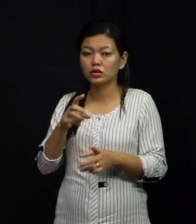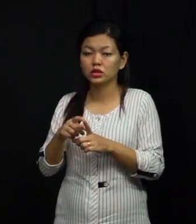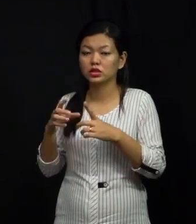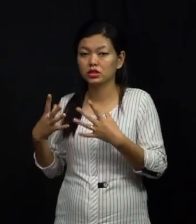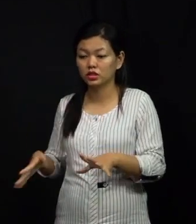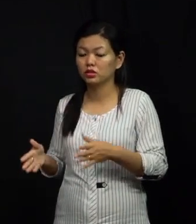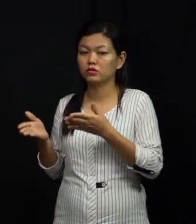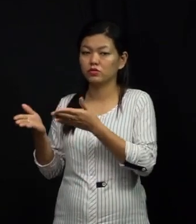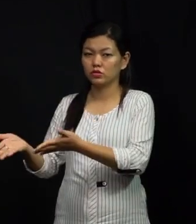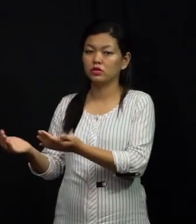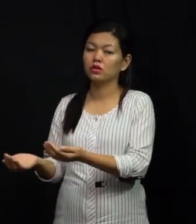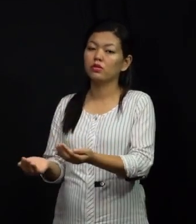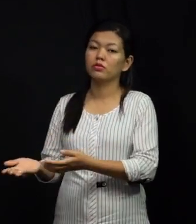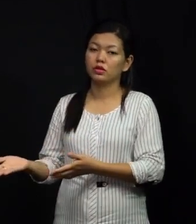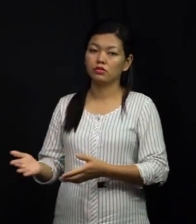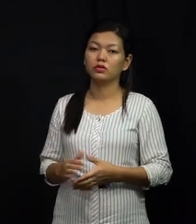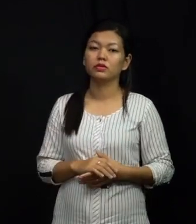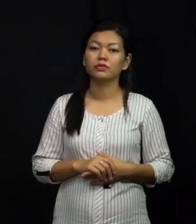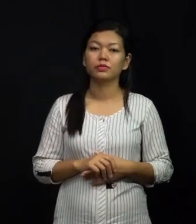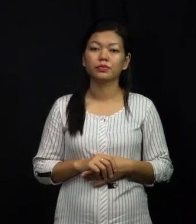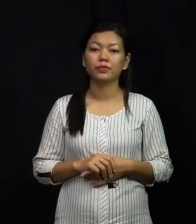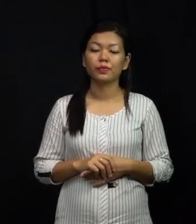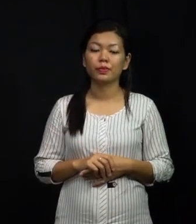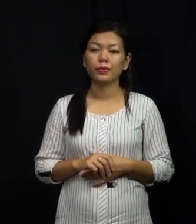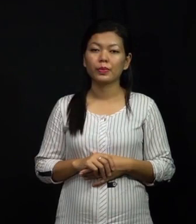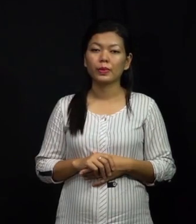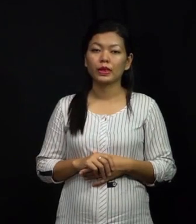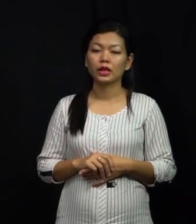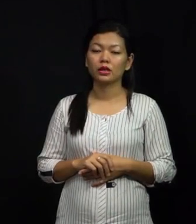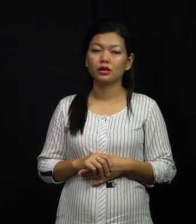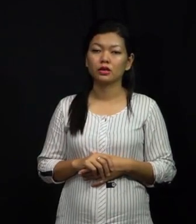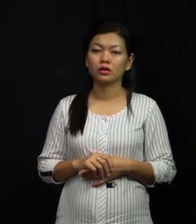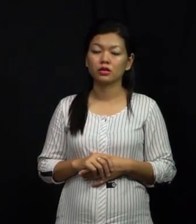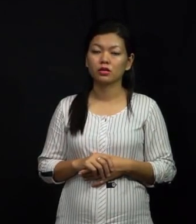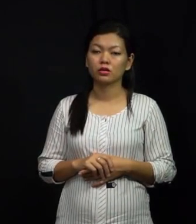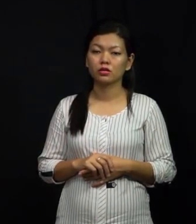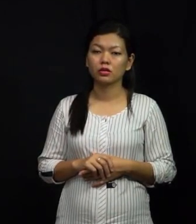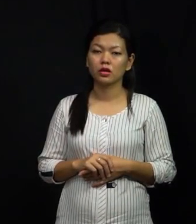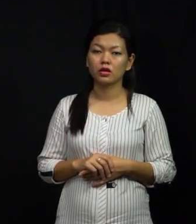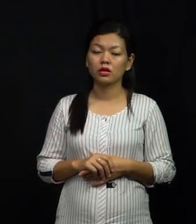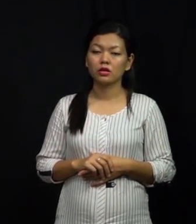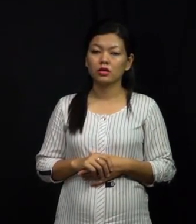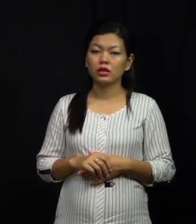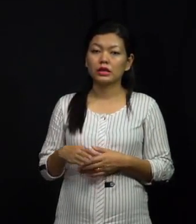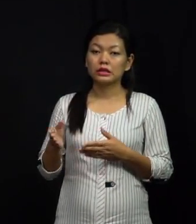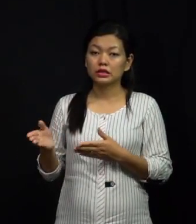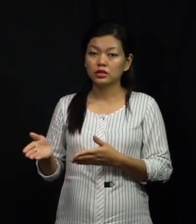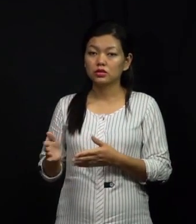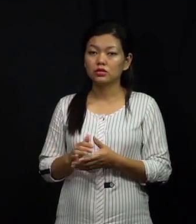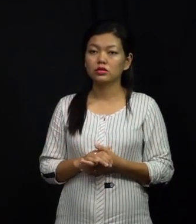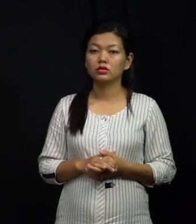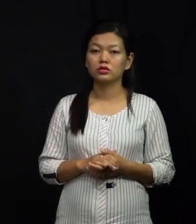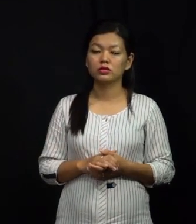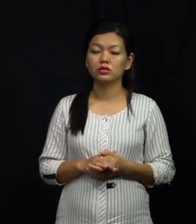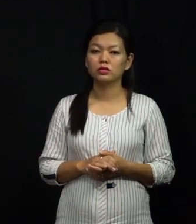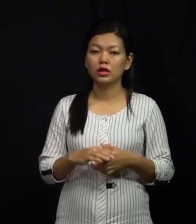very dangerous or hazardous stage, right? And then this stage is also very appealing.